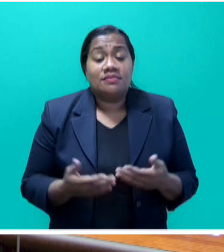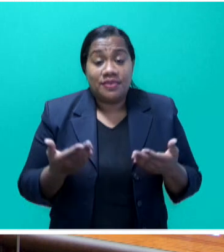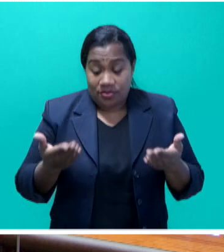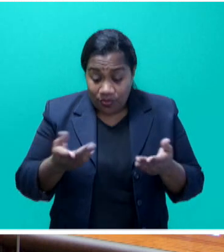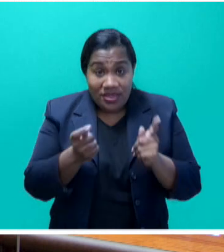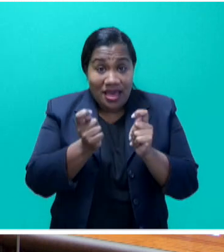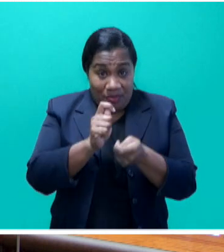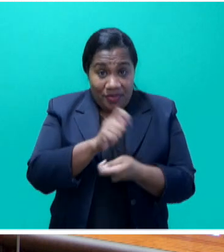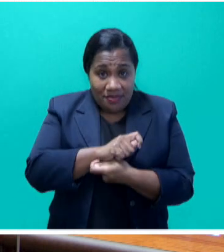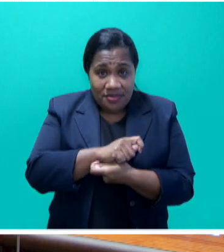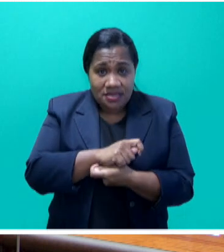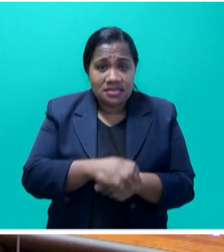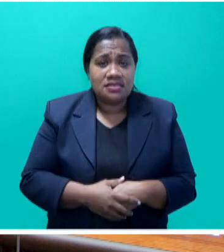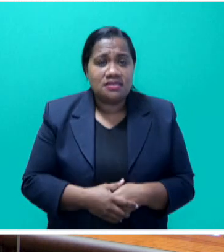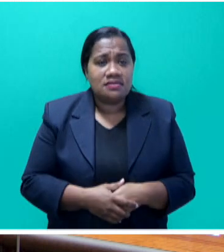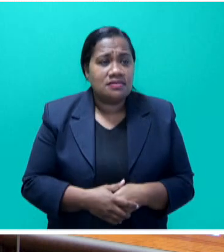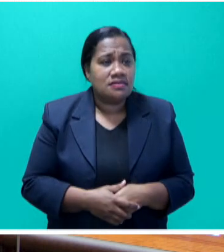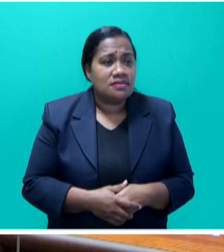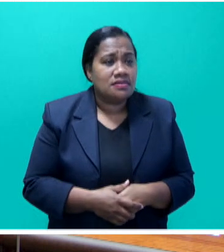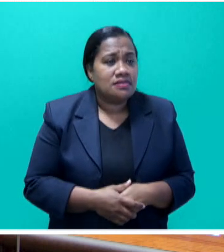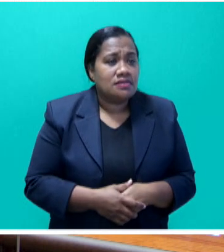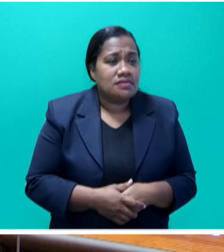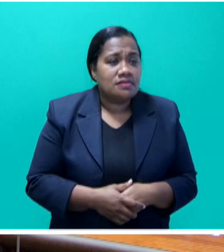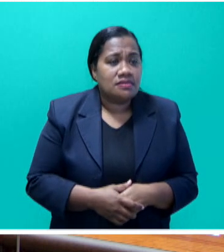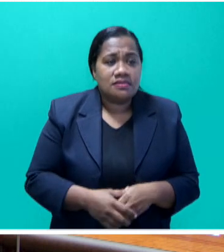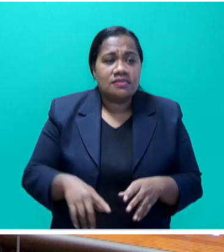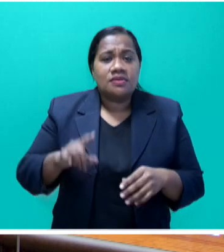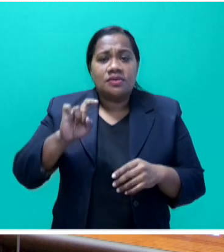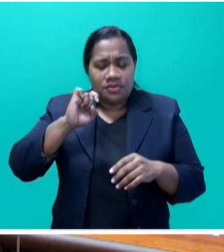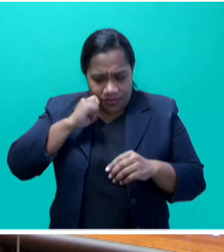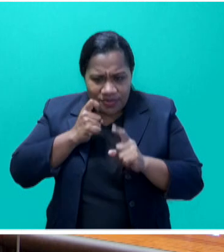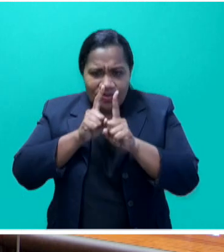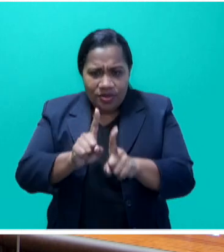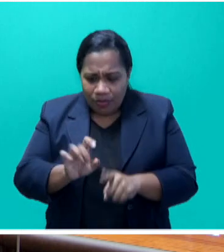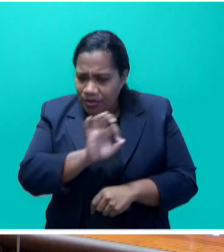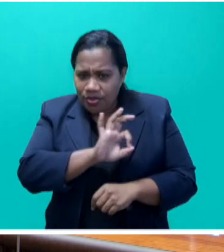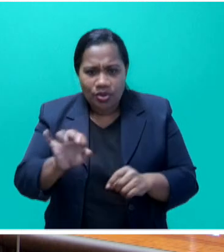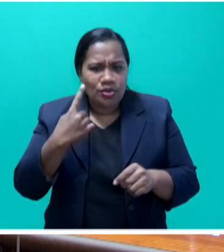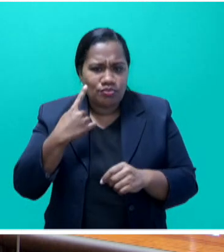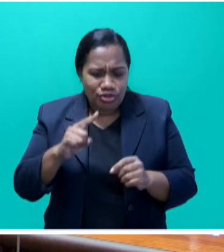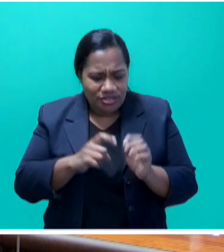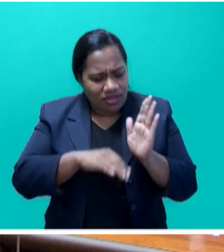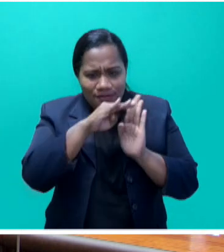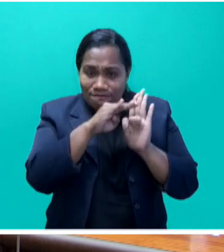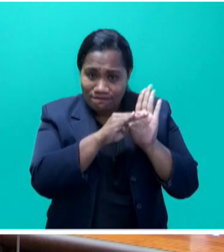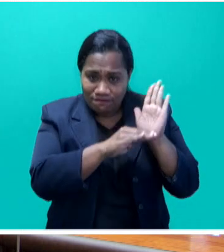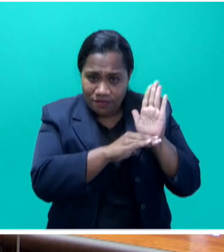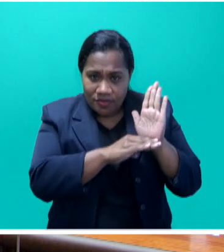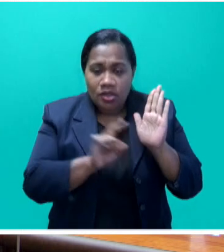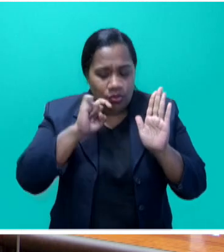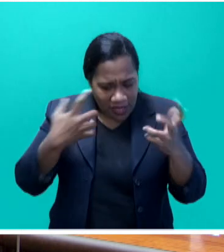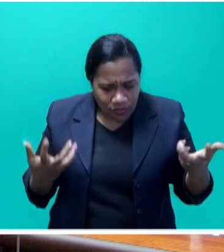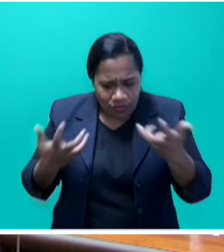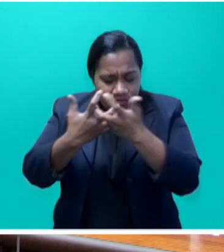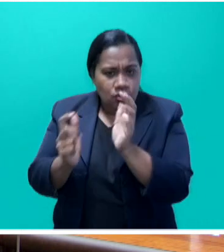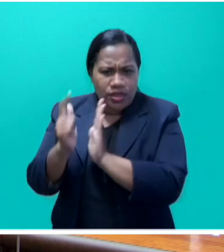amendments, consent can only be refused where there is a breach of any lease condition or the application is not in accordance with the law. What is so hard